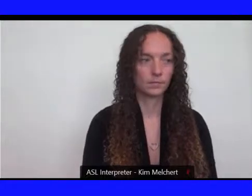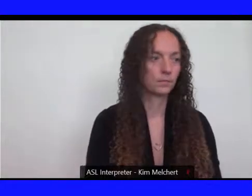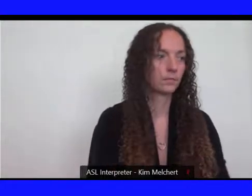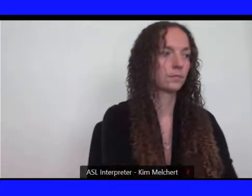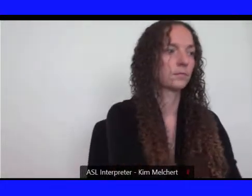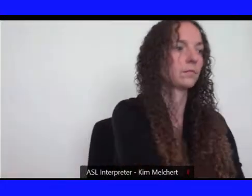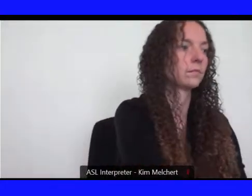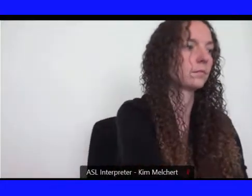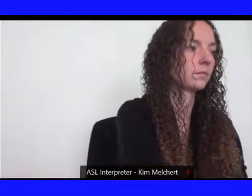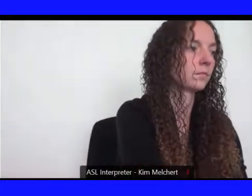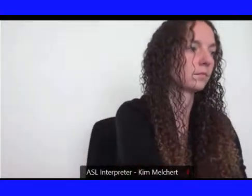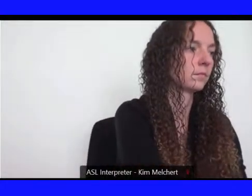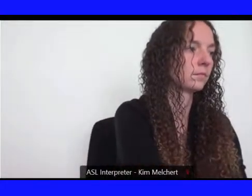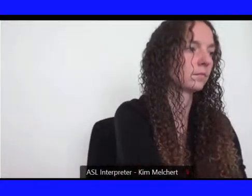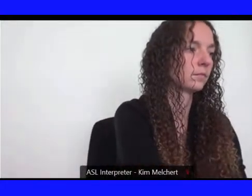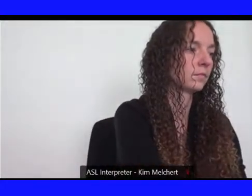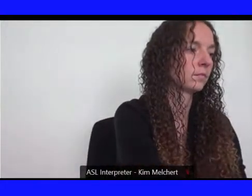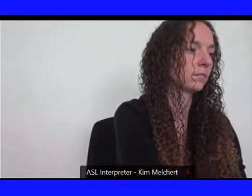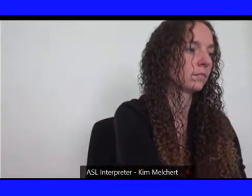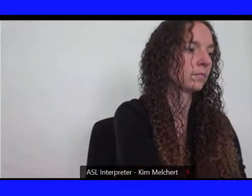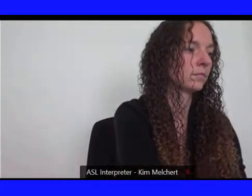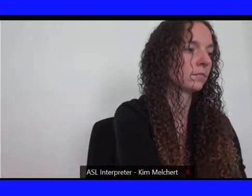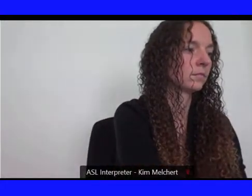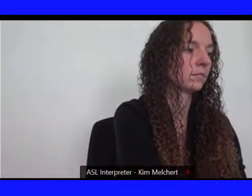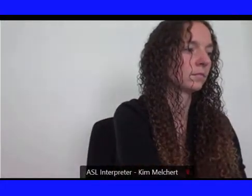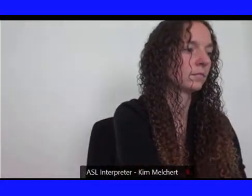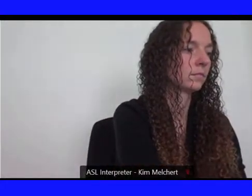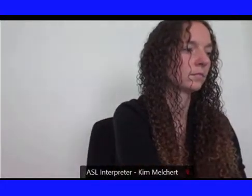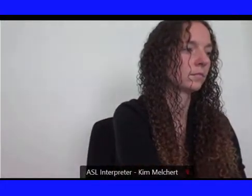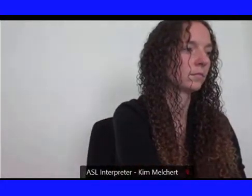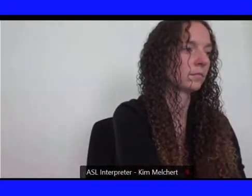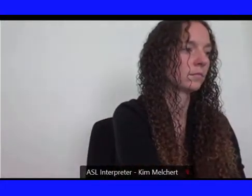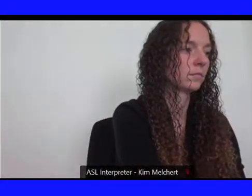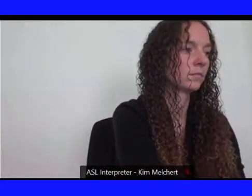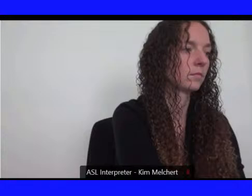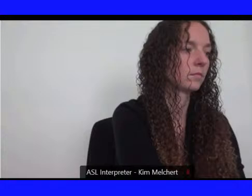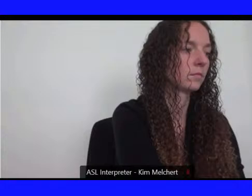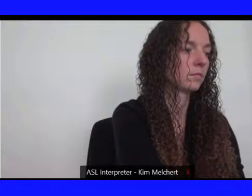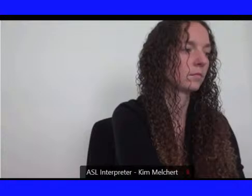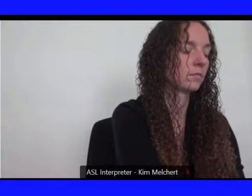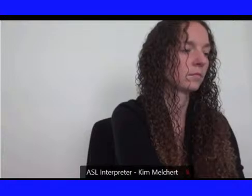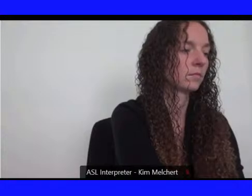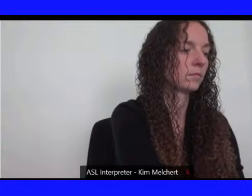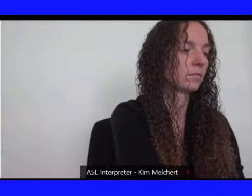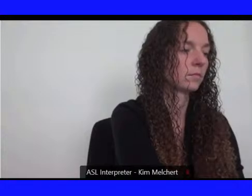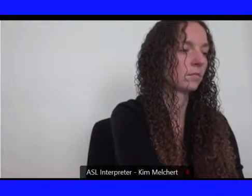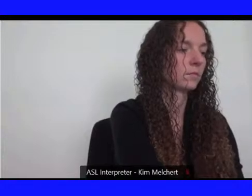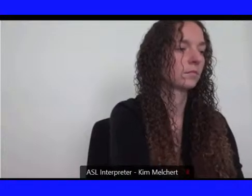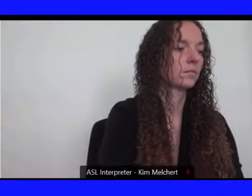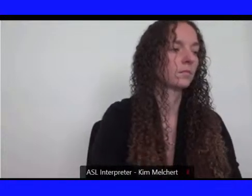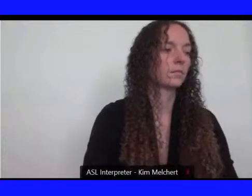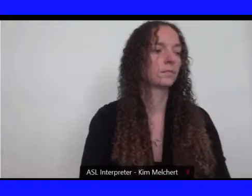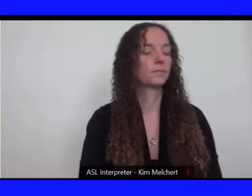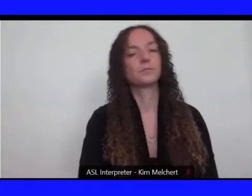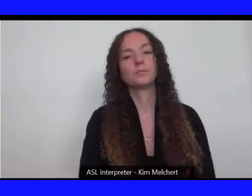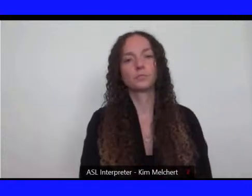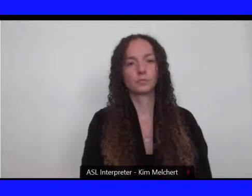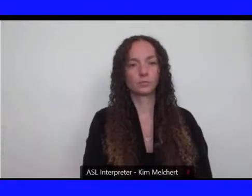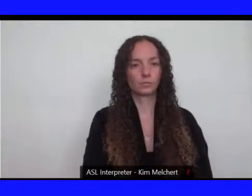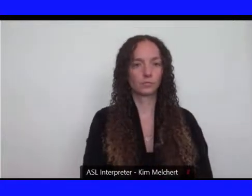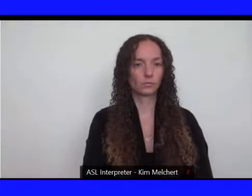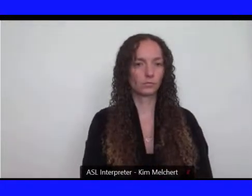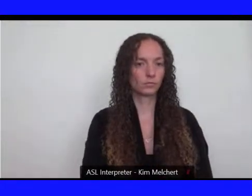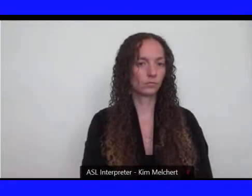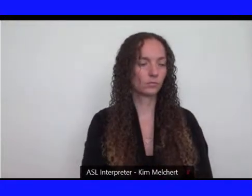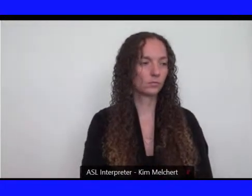Thank you for joining us today for the meeting of the New York City Health and Hospital Strategic Planning Committee. Today's meeting